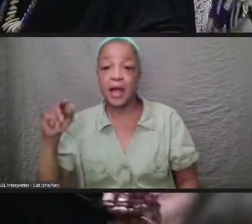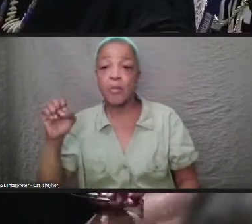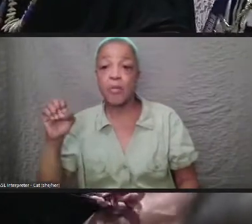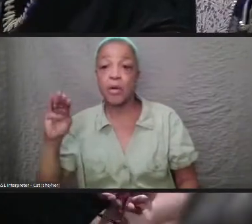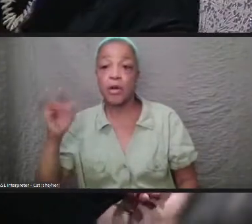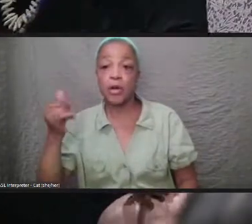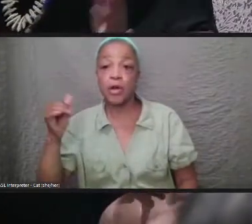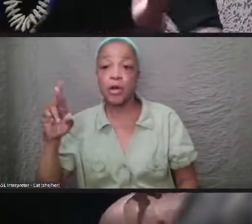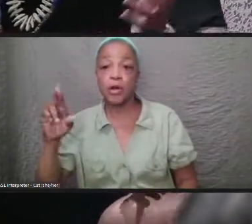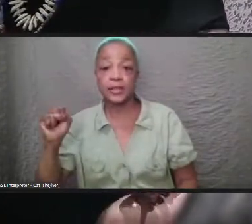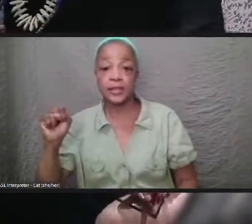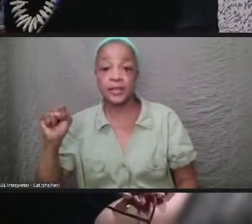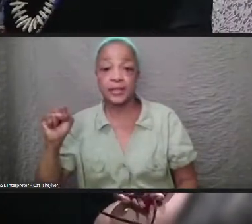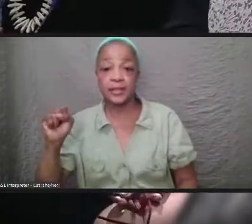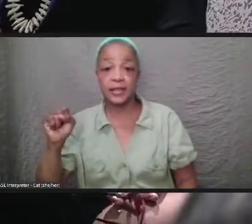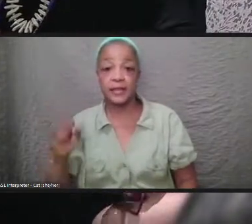point.